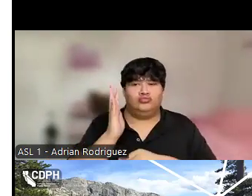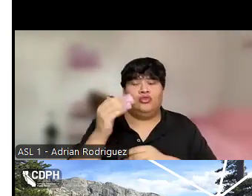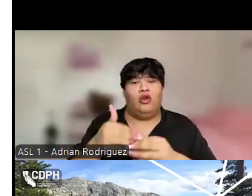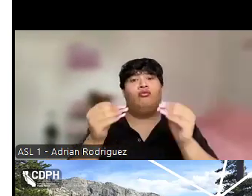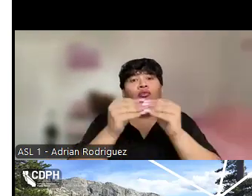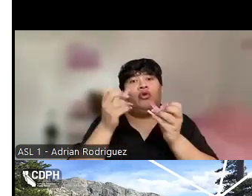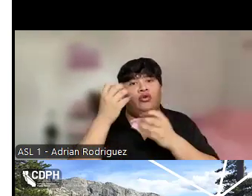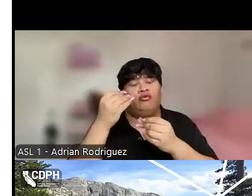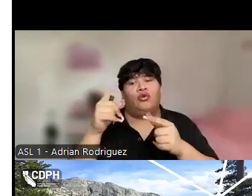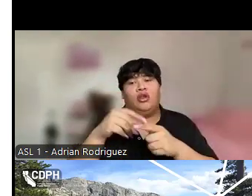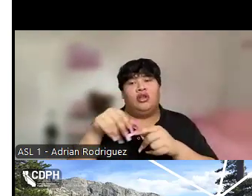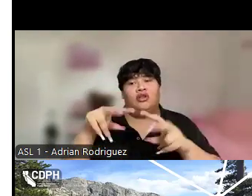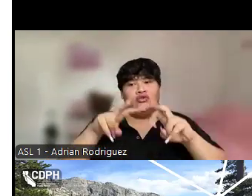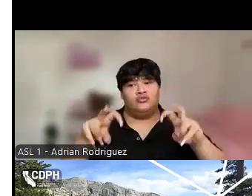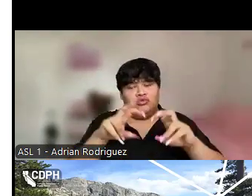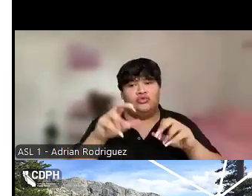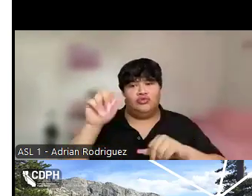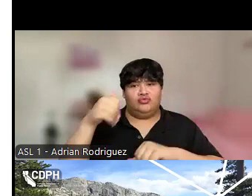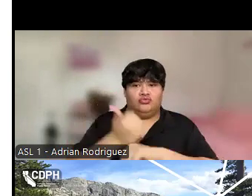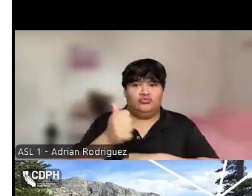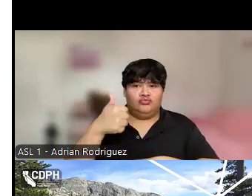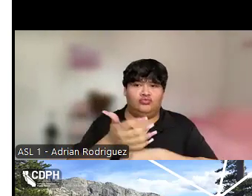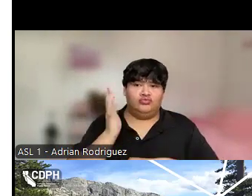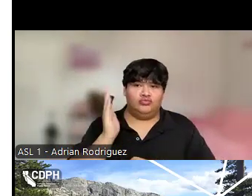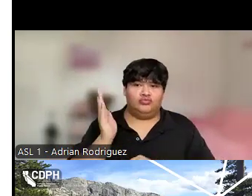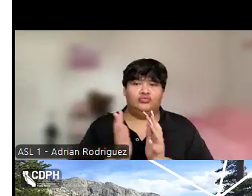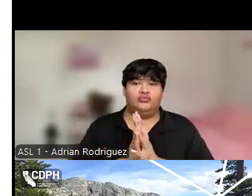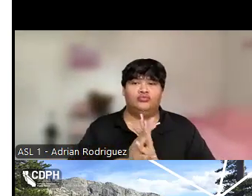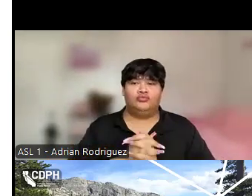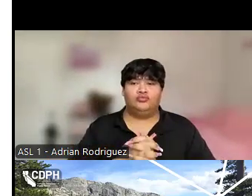these research cohorts.